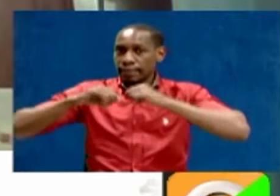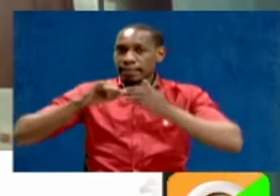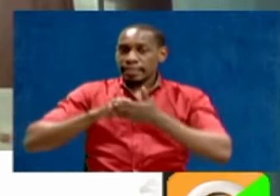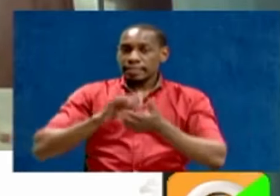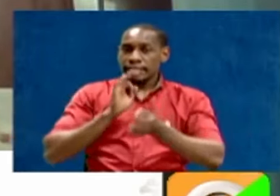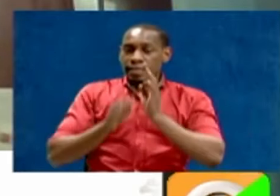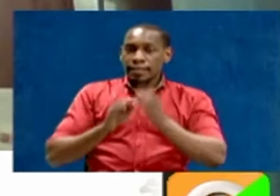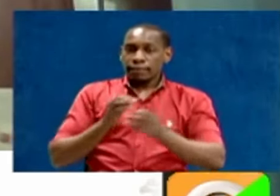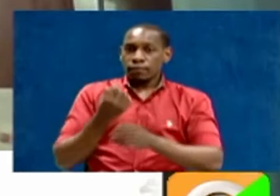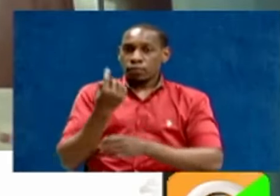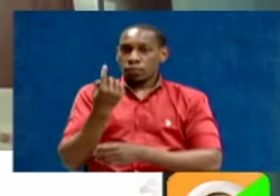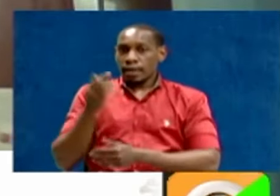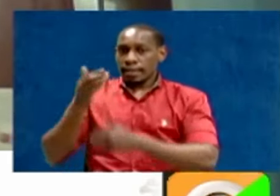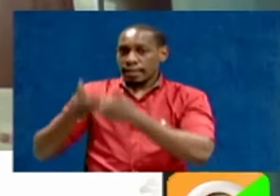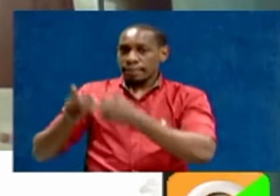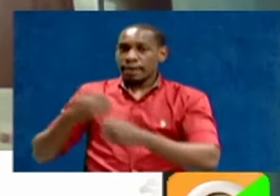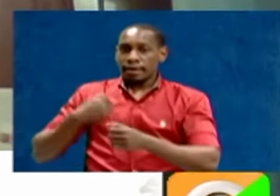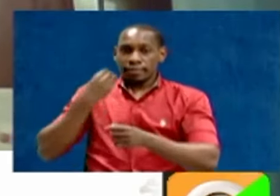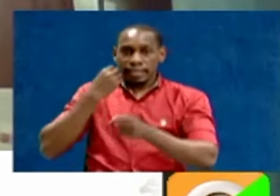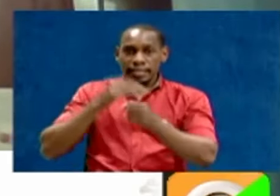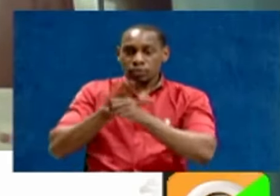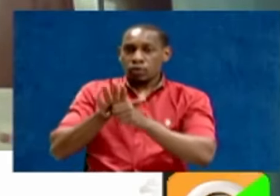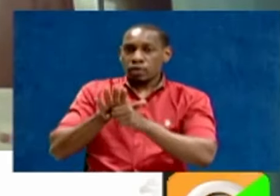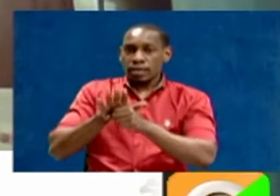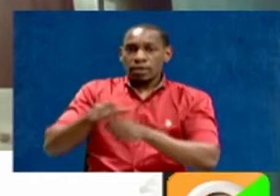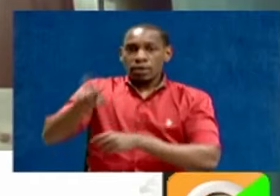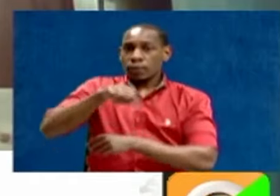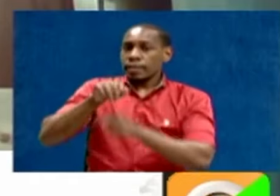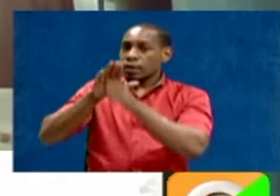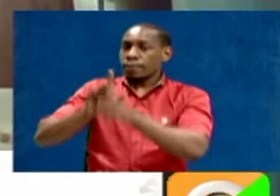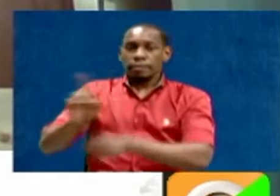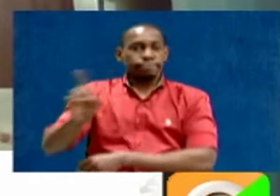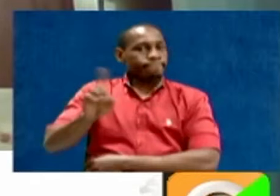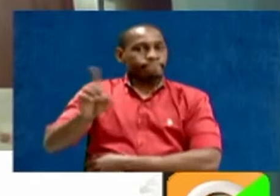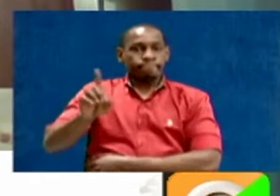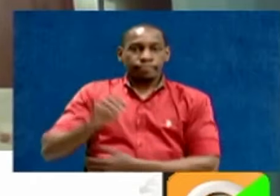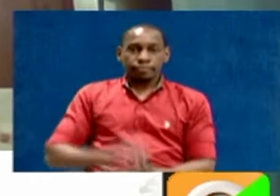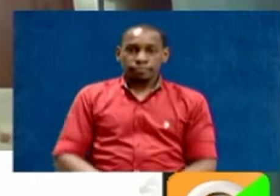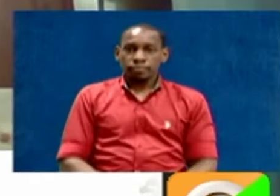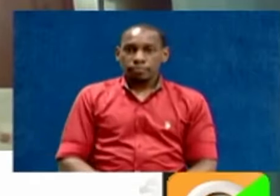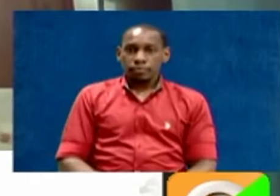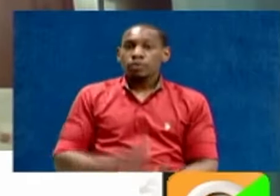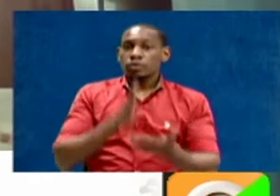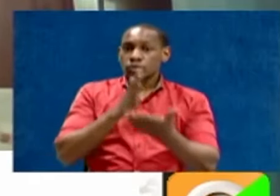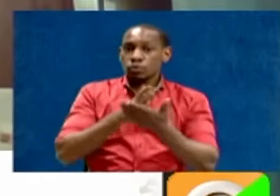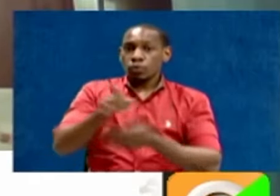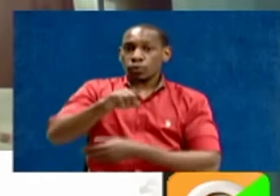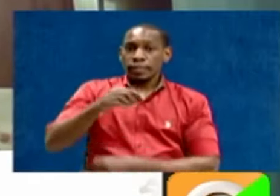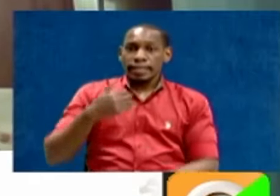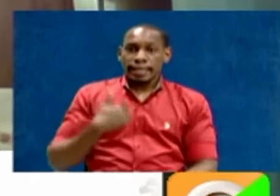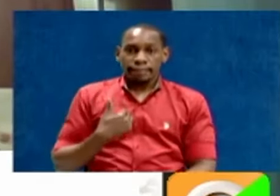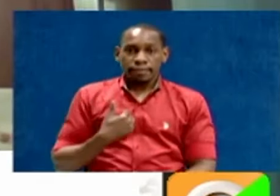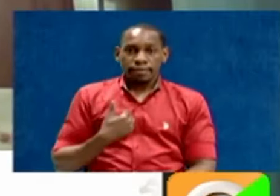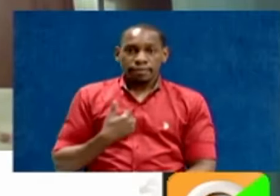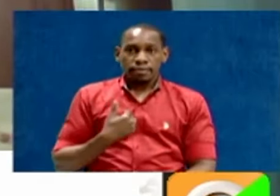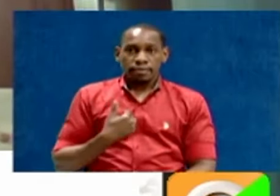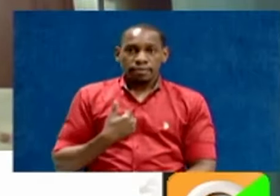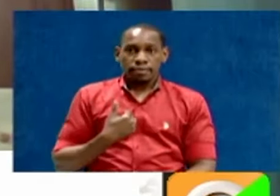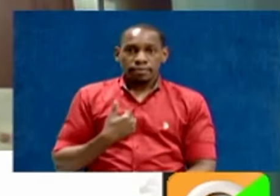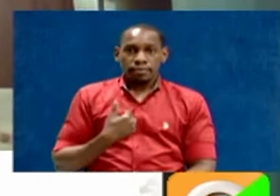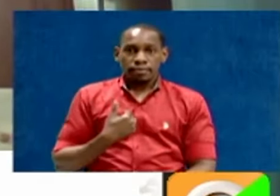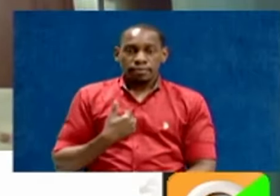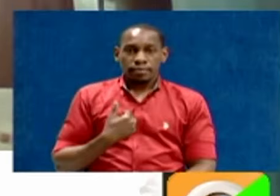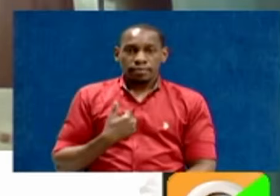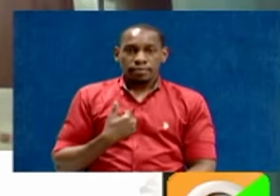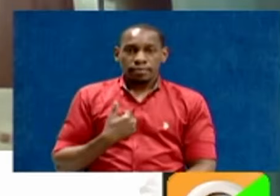even if one of us has COVID-19, that we shouldn't stigmatize them. So the fact that we have in the past